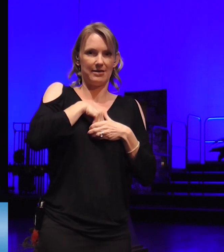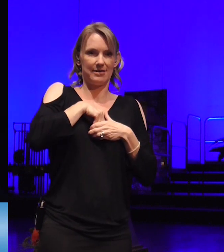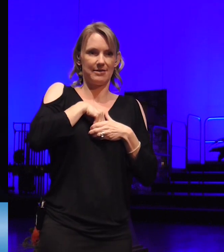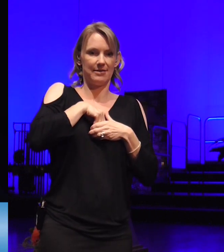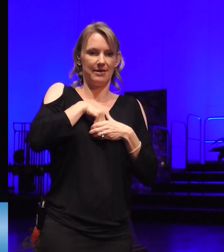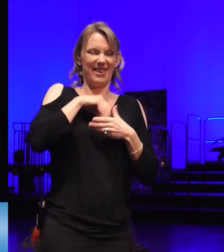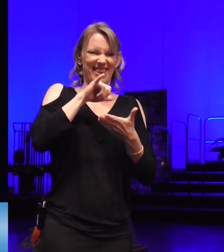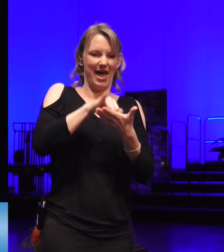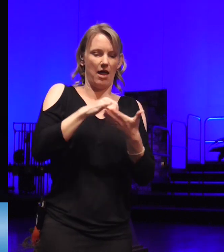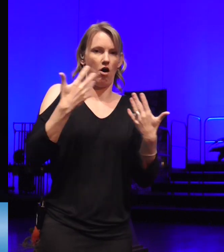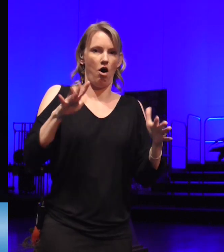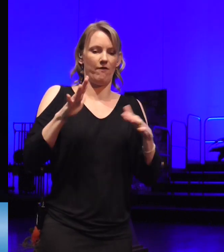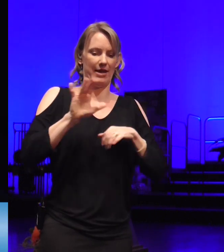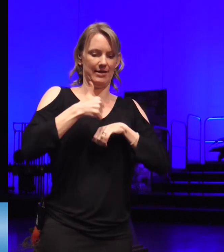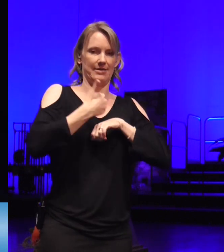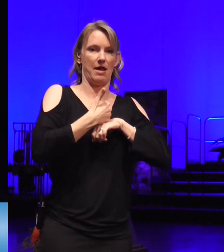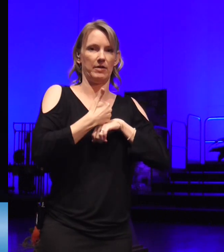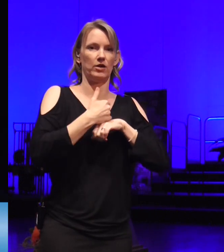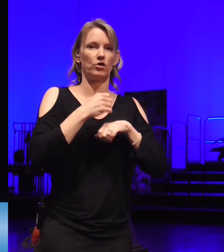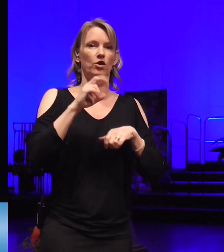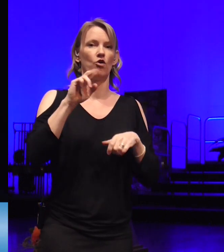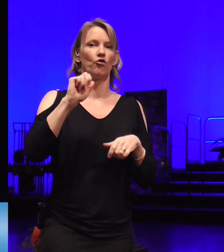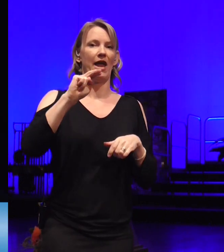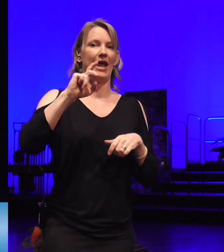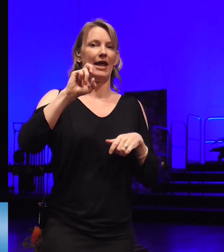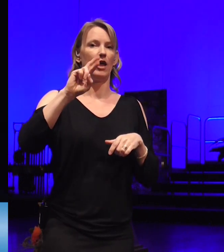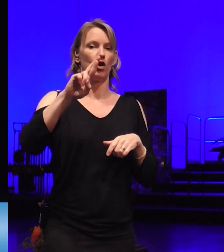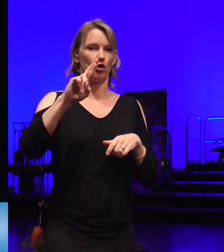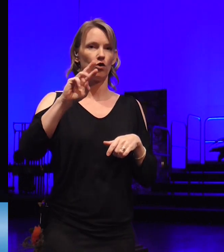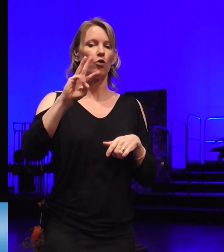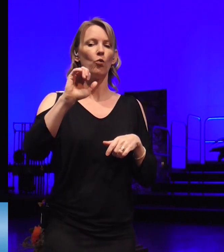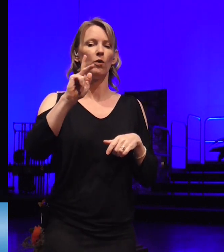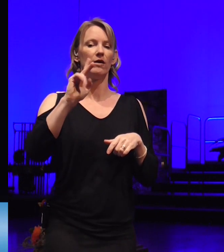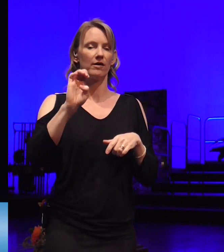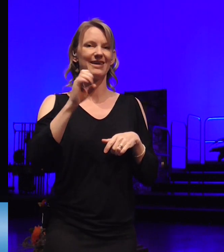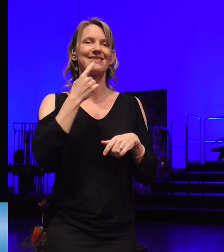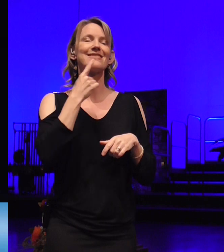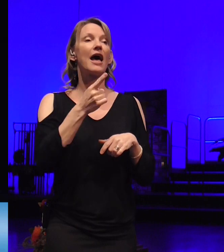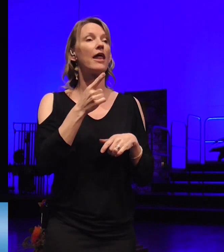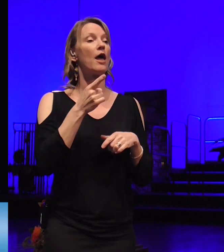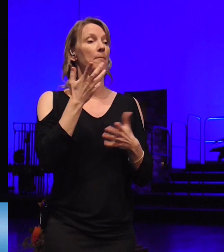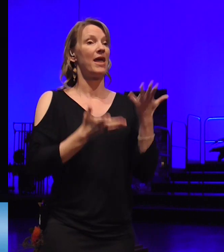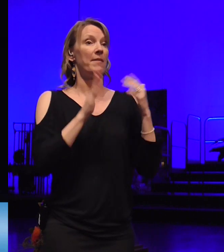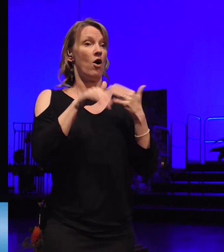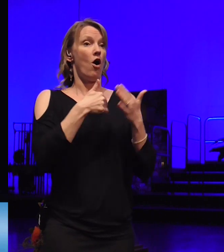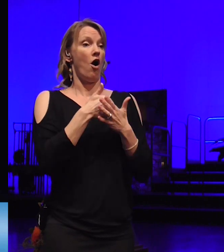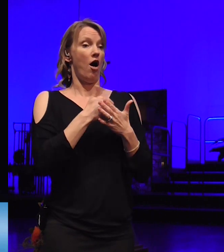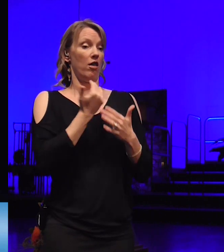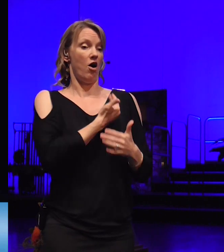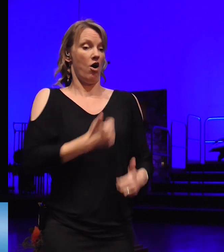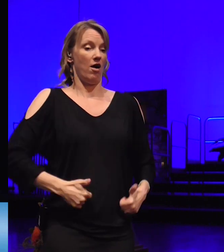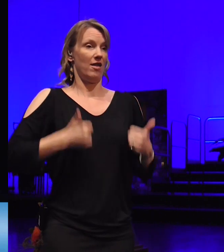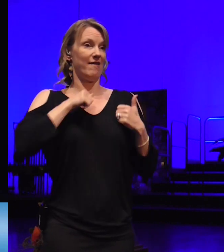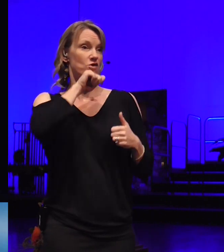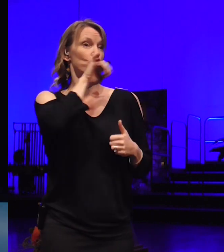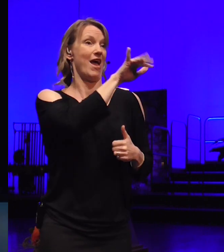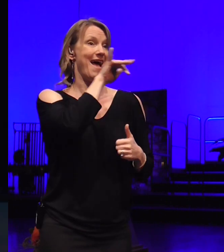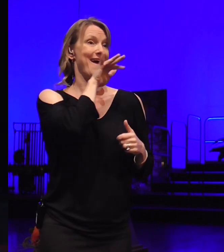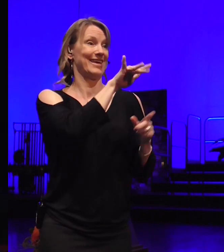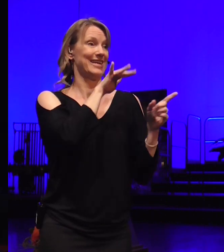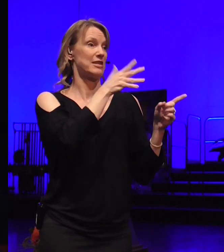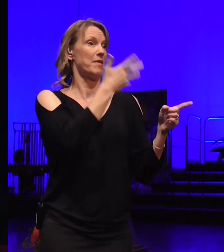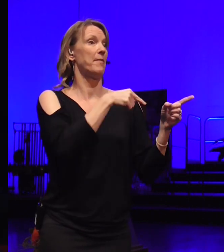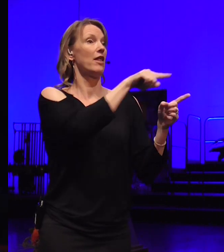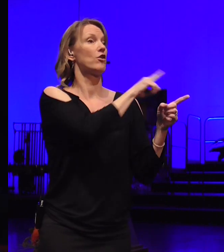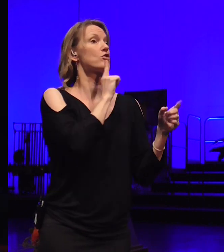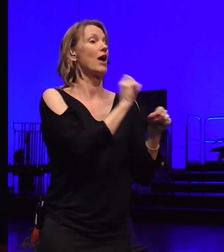us established. Rainer Maria Rilke said, "Perhaps all the dragons in our lives are princesses who are